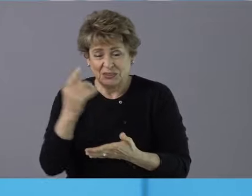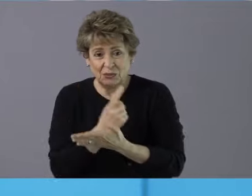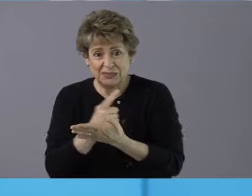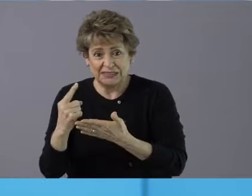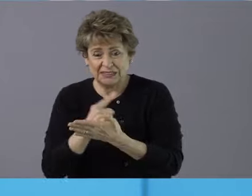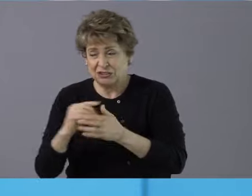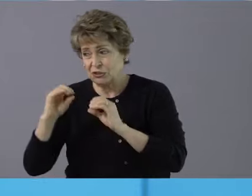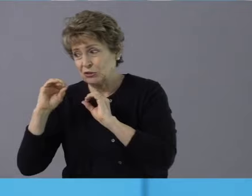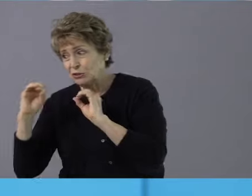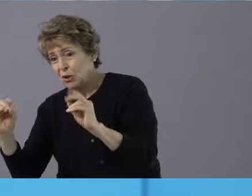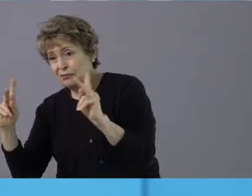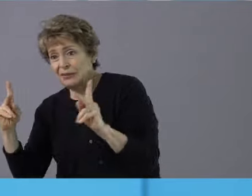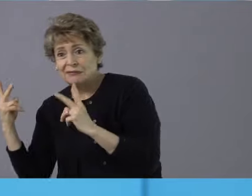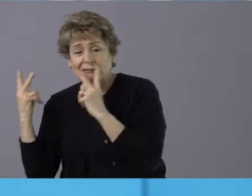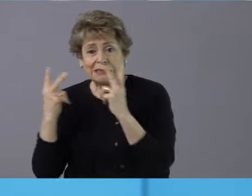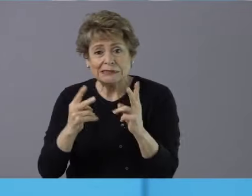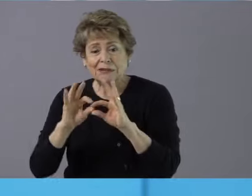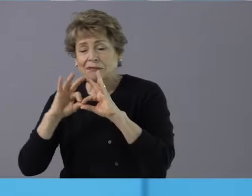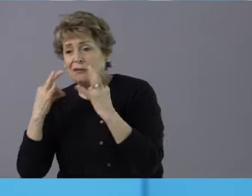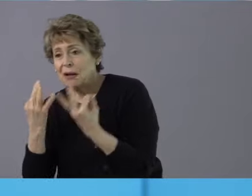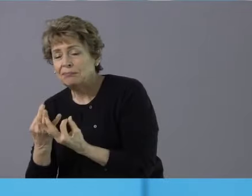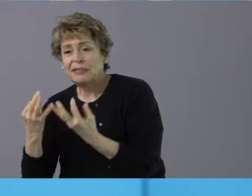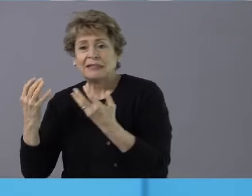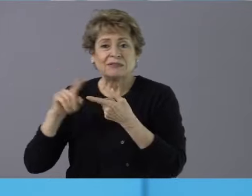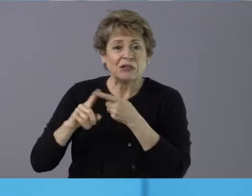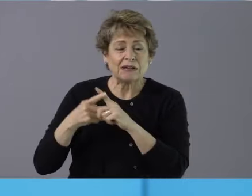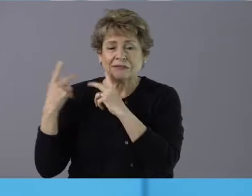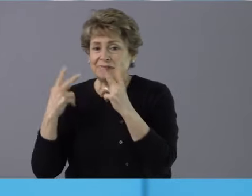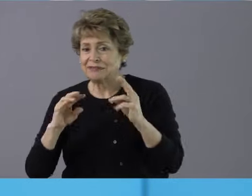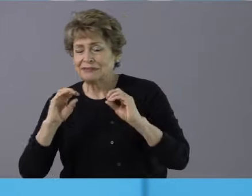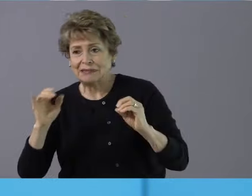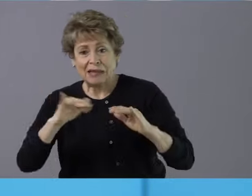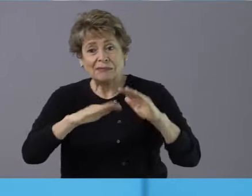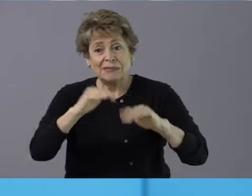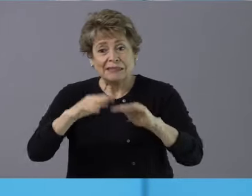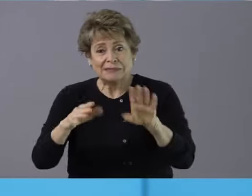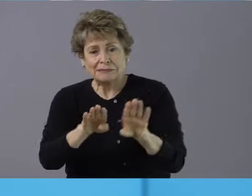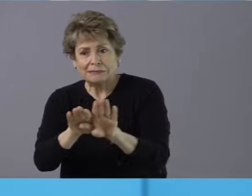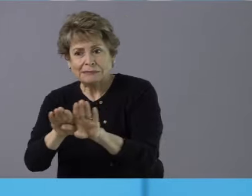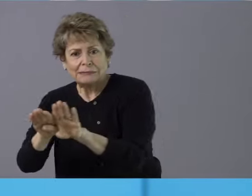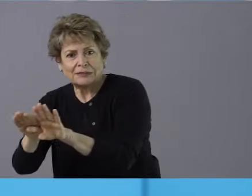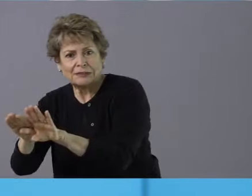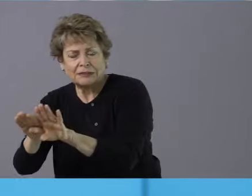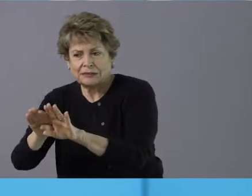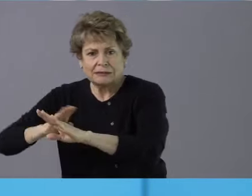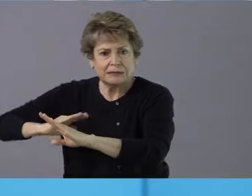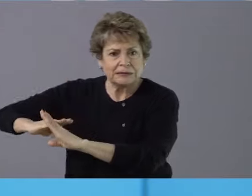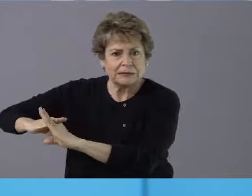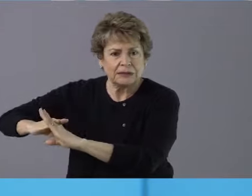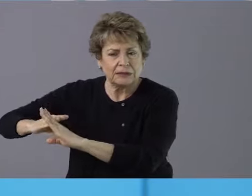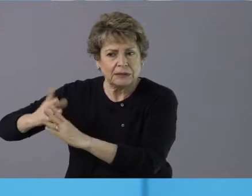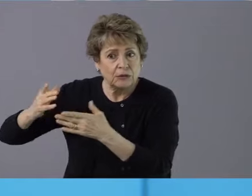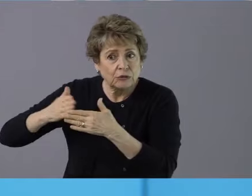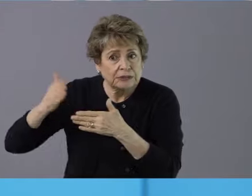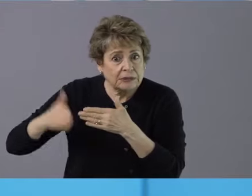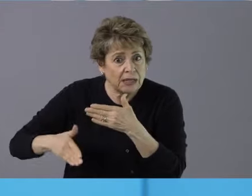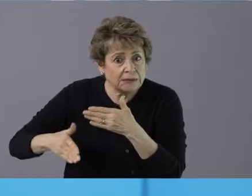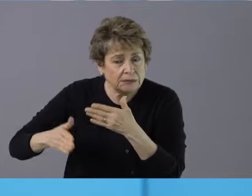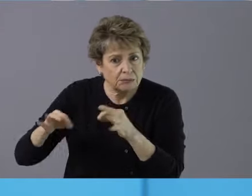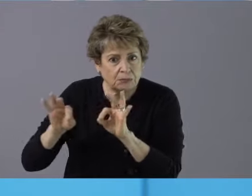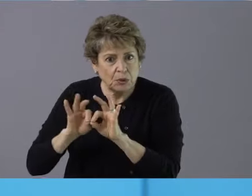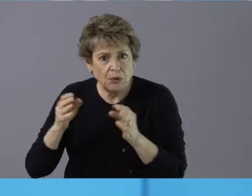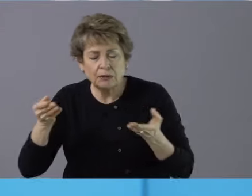So where are we at with testing in these facilities? Rapid testing results, which I hear is critical to the reopening, and weekly